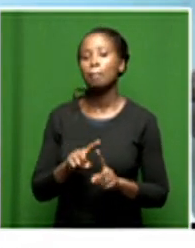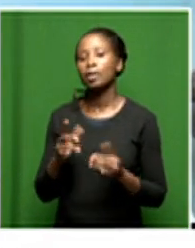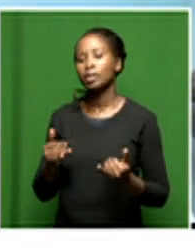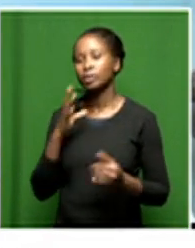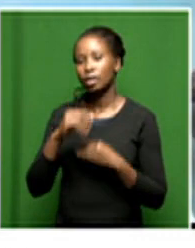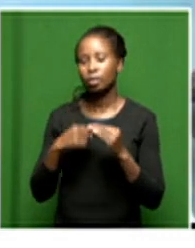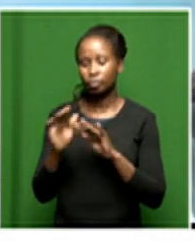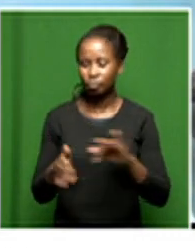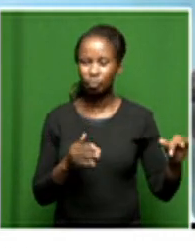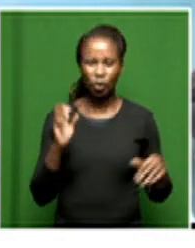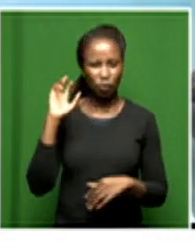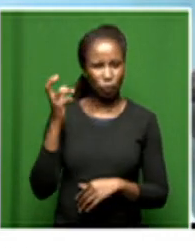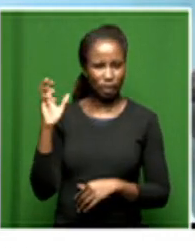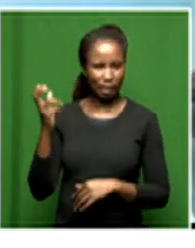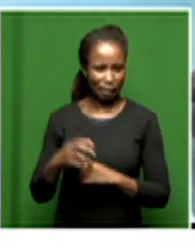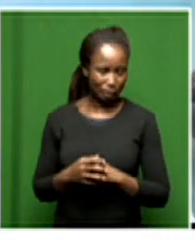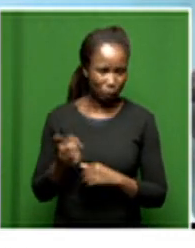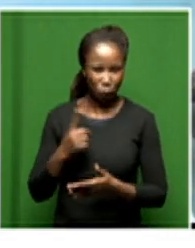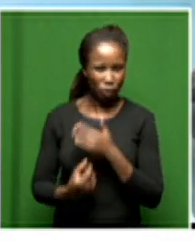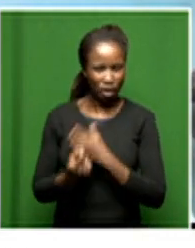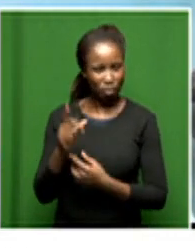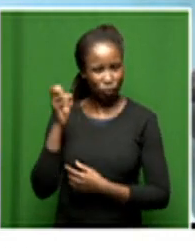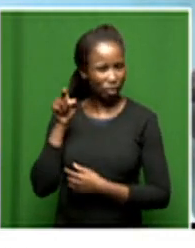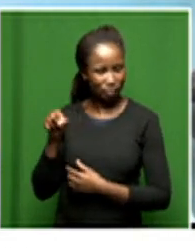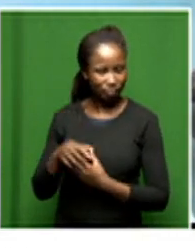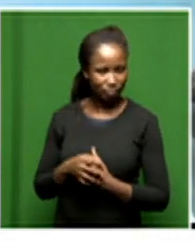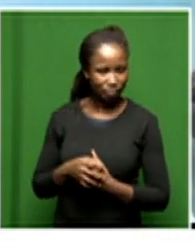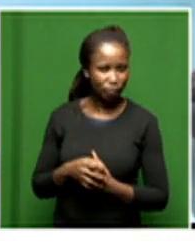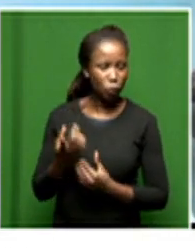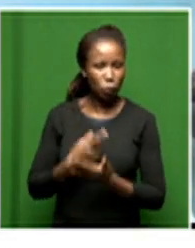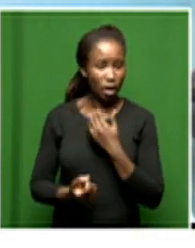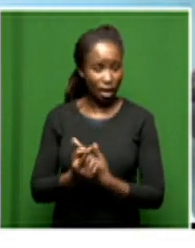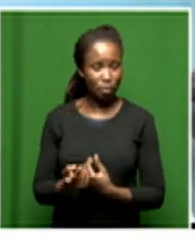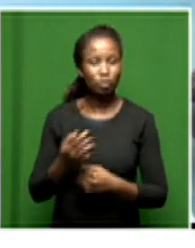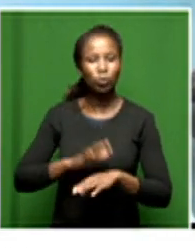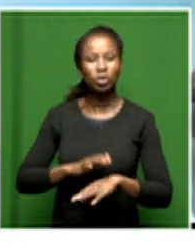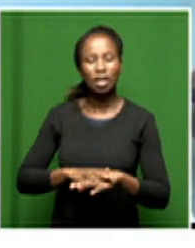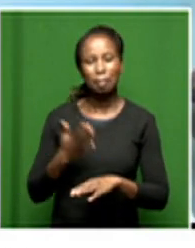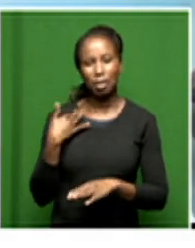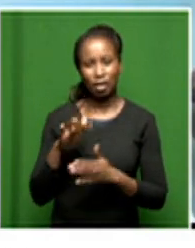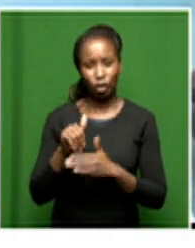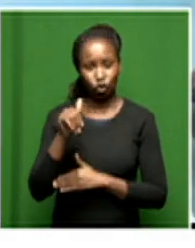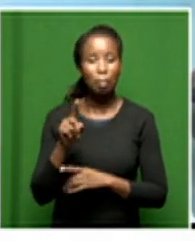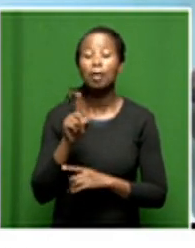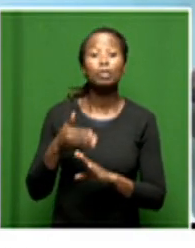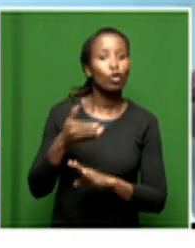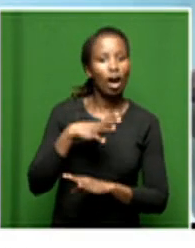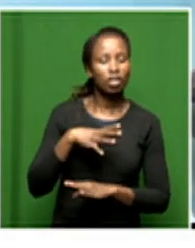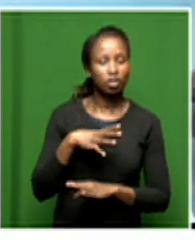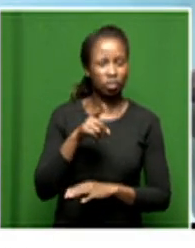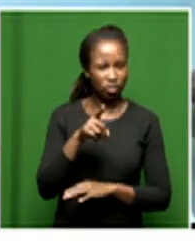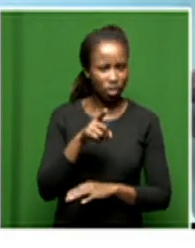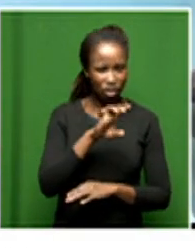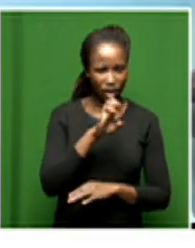Free State for a moment and what's happening in the Free State, or what has happened during these by-elections. But before the Free State, Eastern